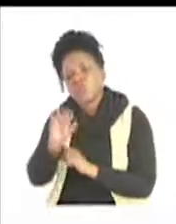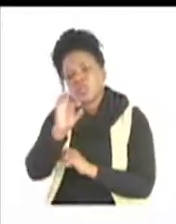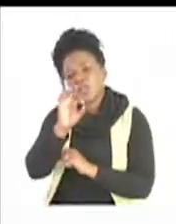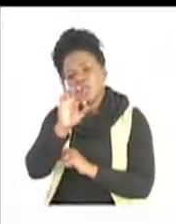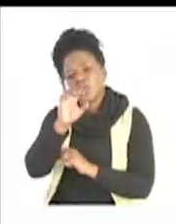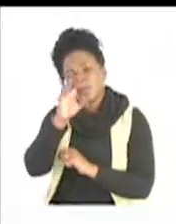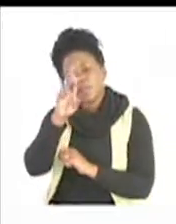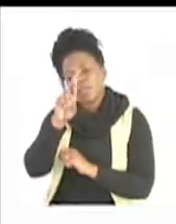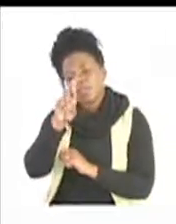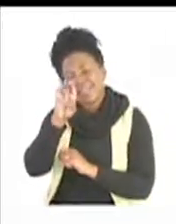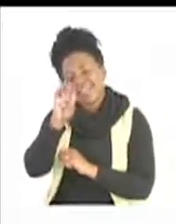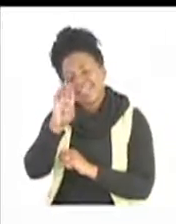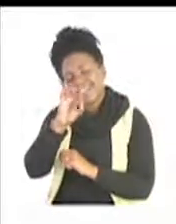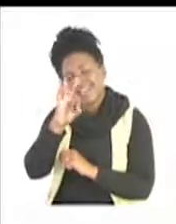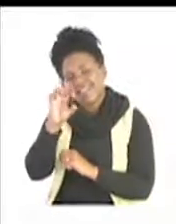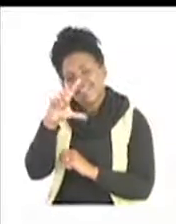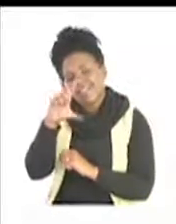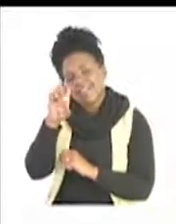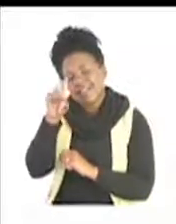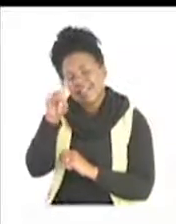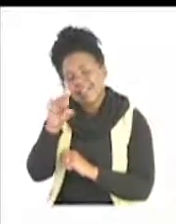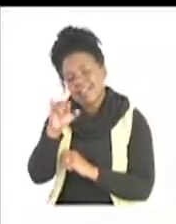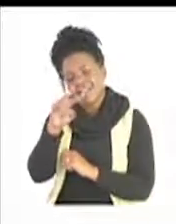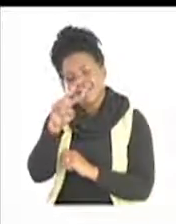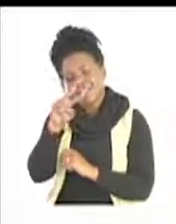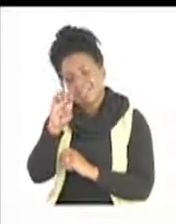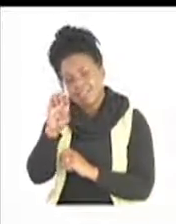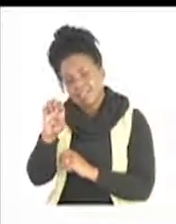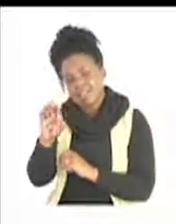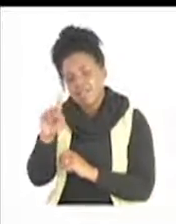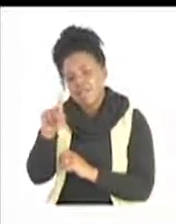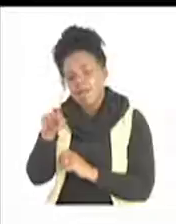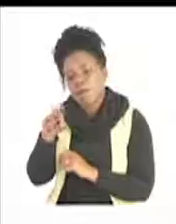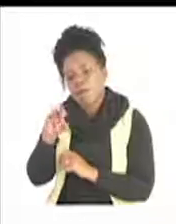pronouns. So what you are going to do is